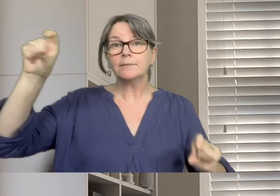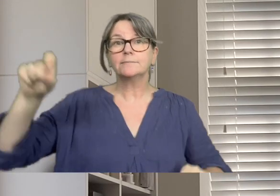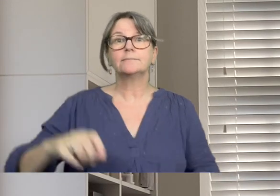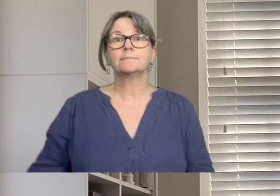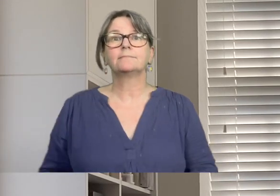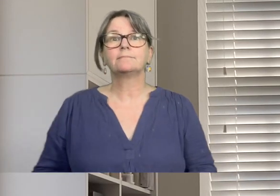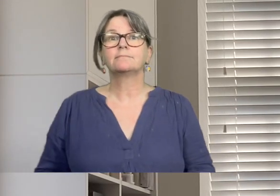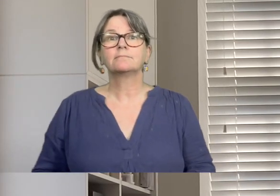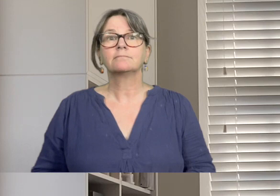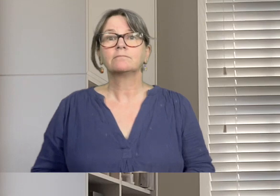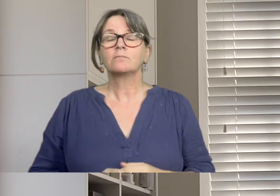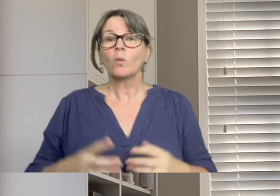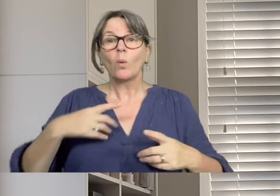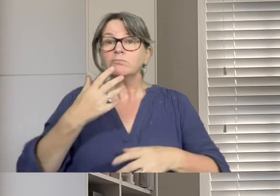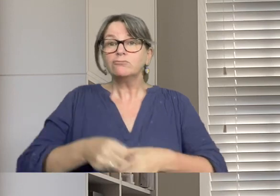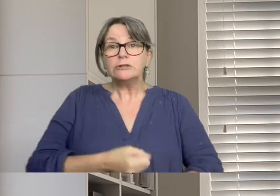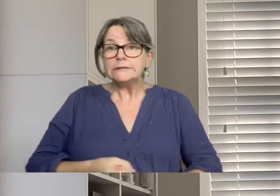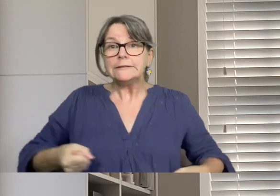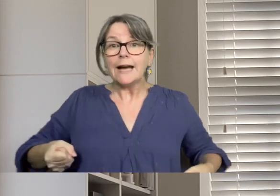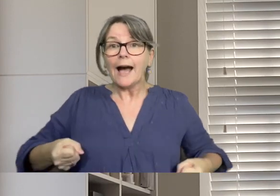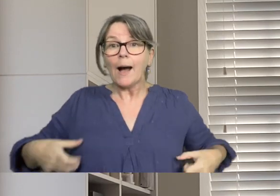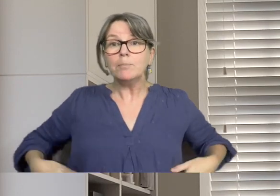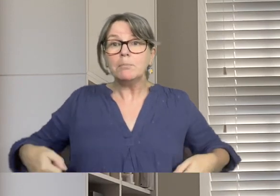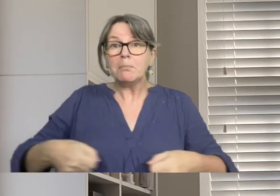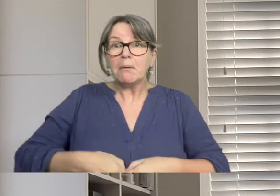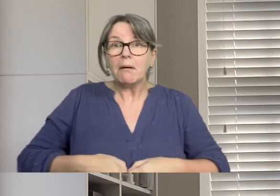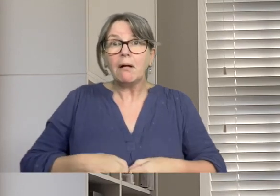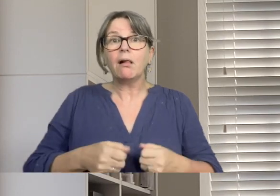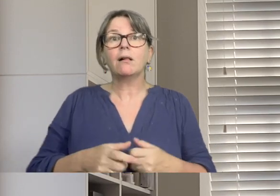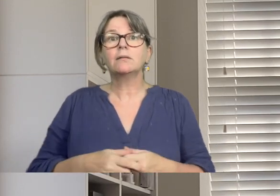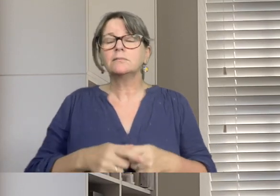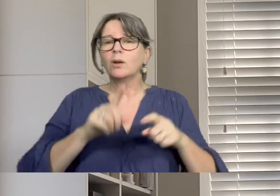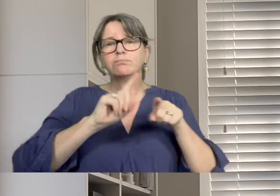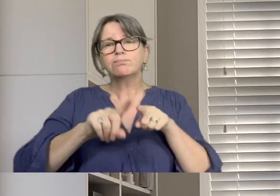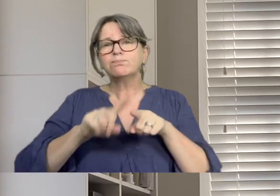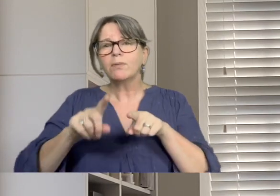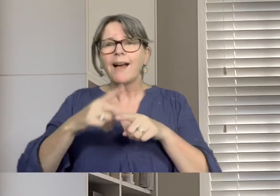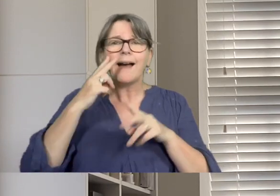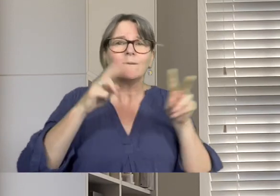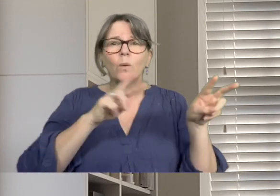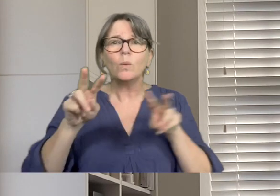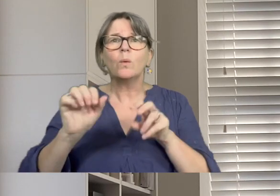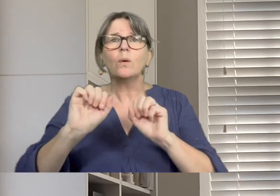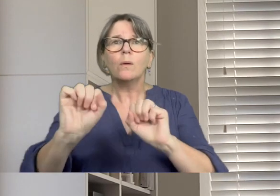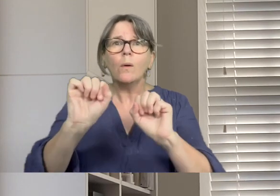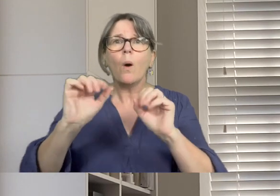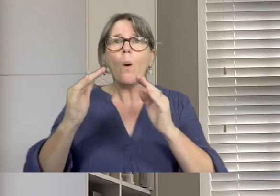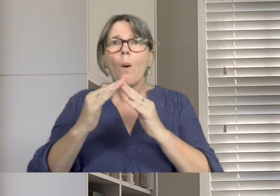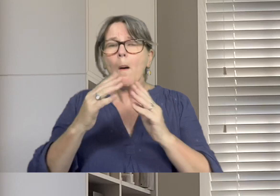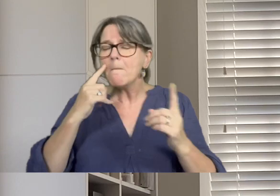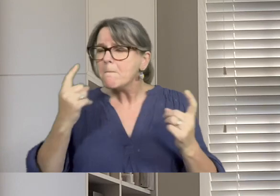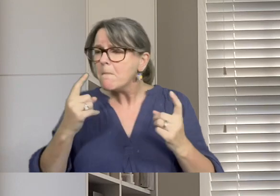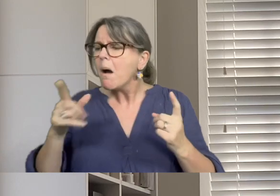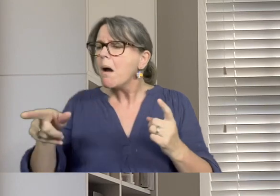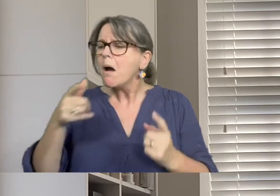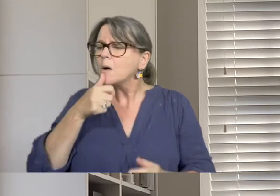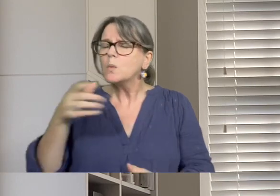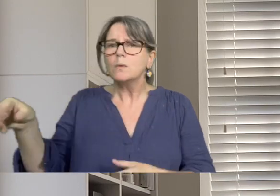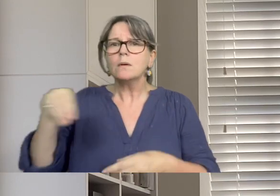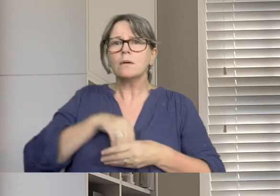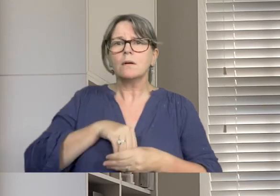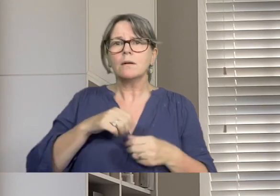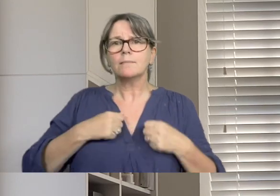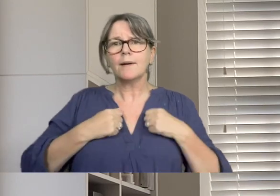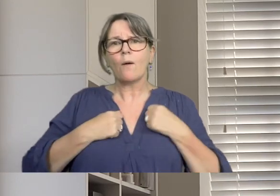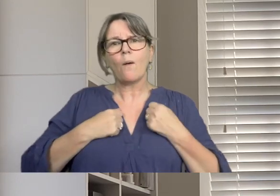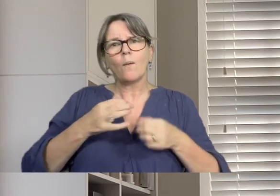or maybe like a dressing gown belt, something that just gives you a little bit of support. So feel free to adapt and pick and choose the bits that